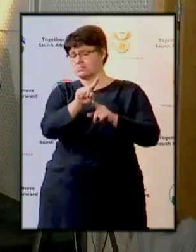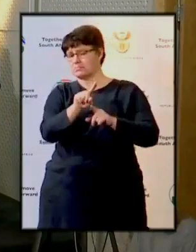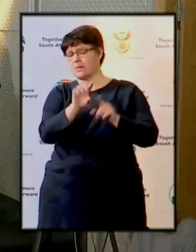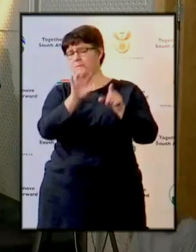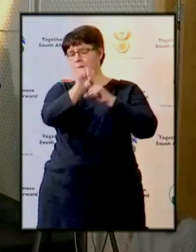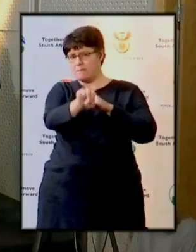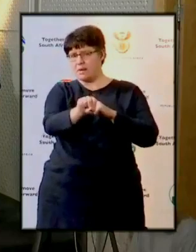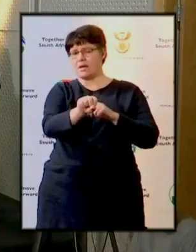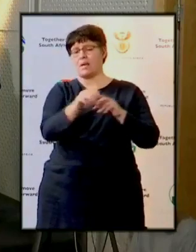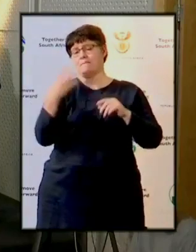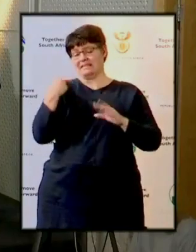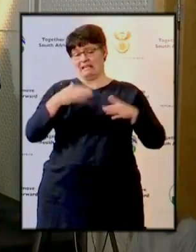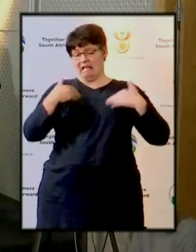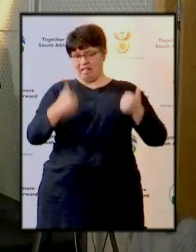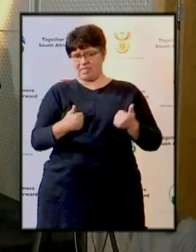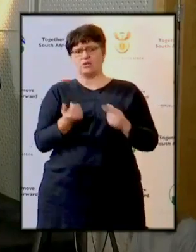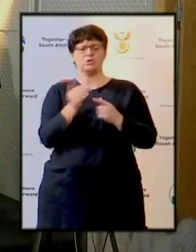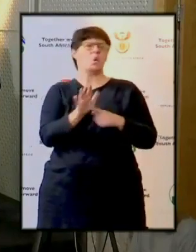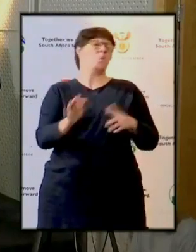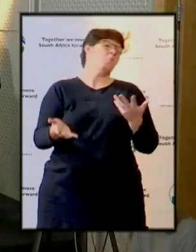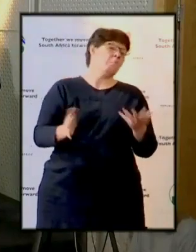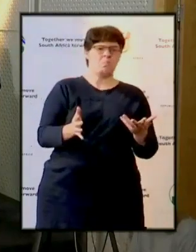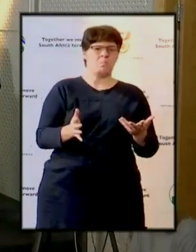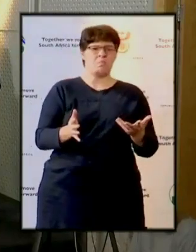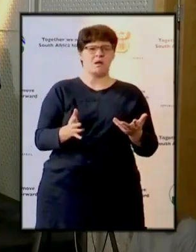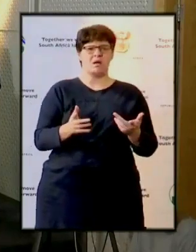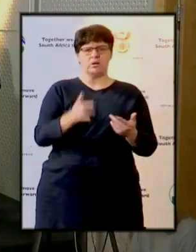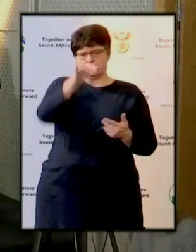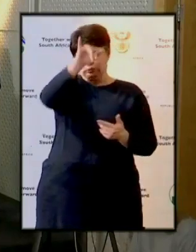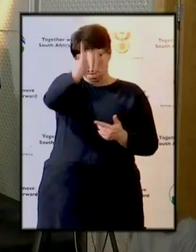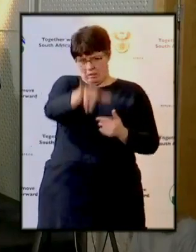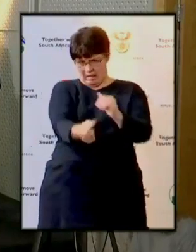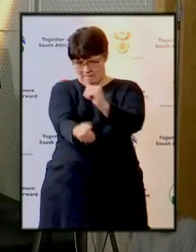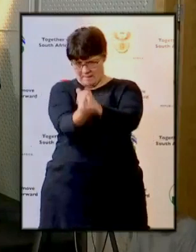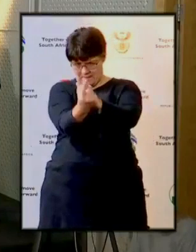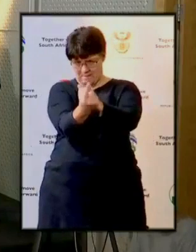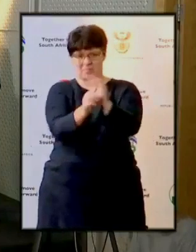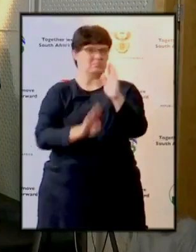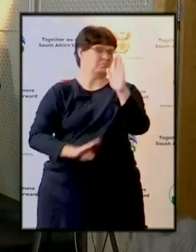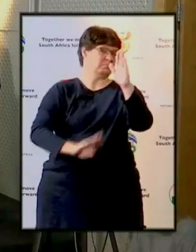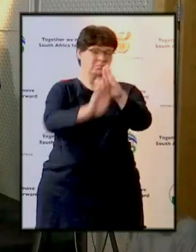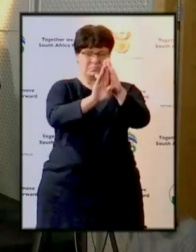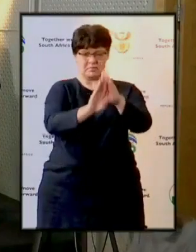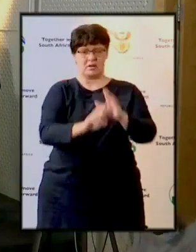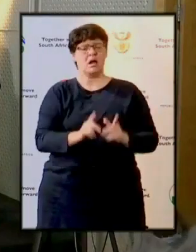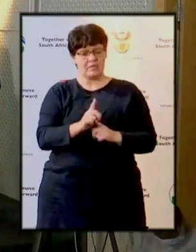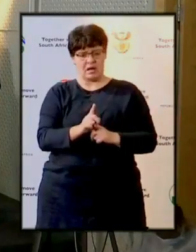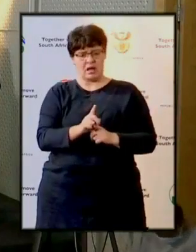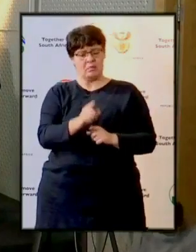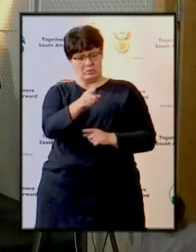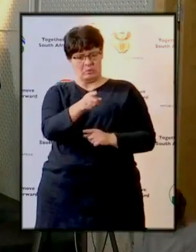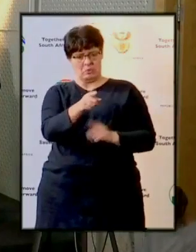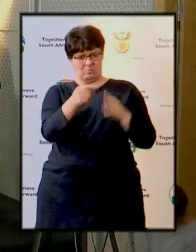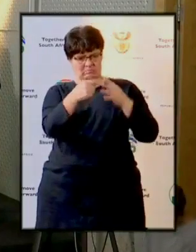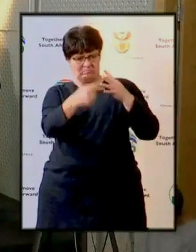to the Minister of Health, showed it would be more likely to be in July. This has relevance for the alerts going forward. Can you